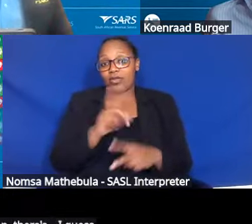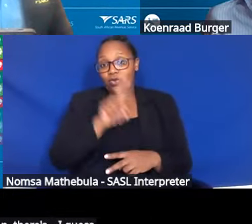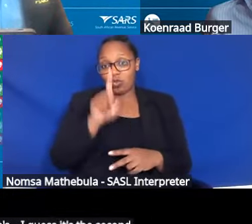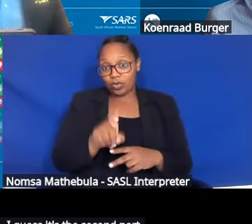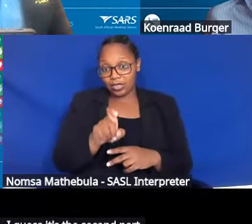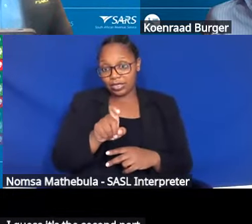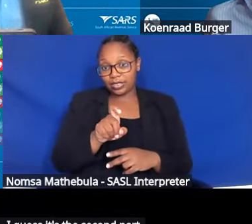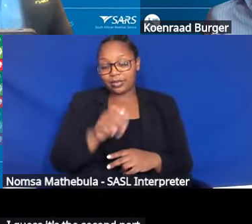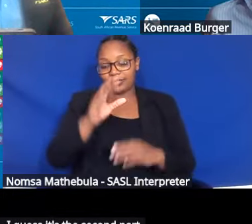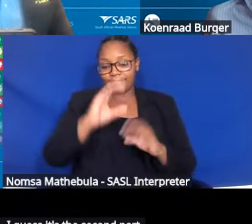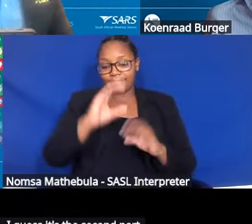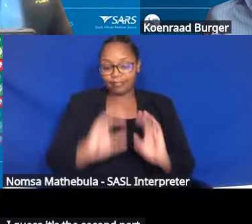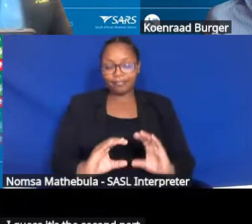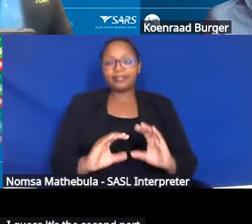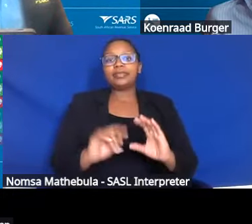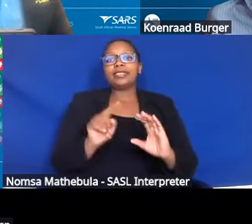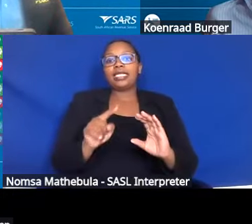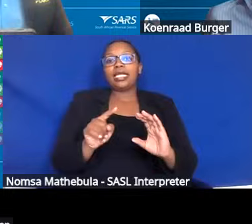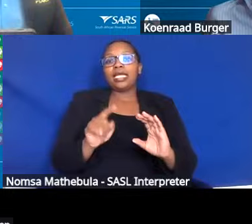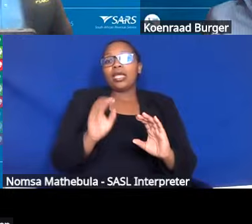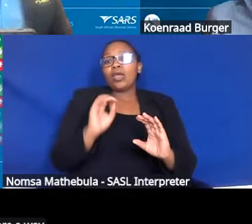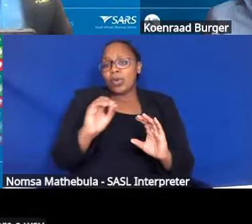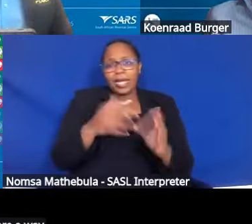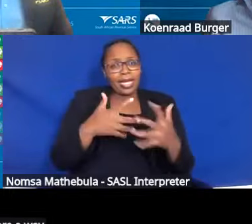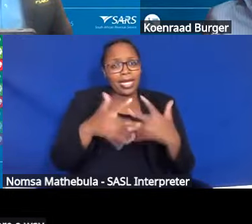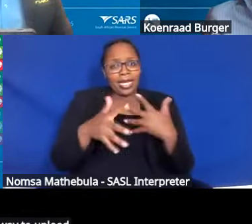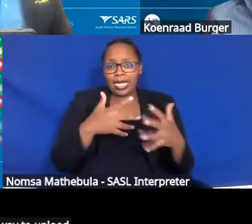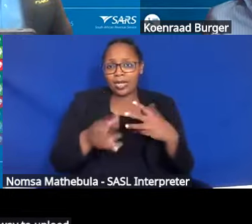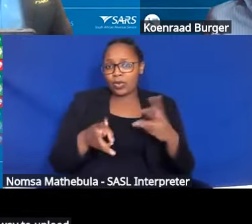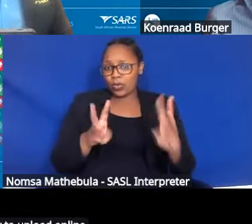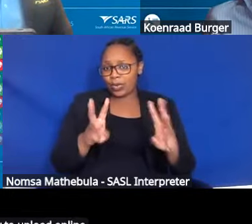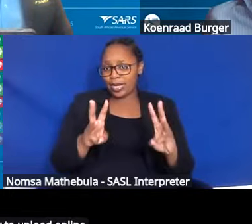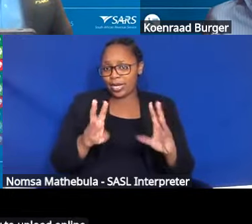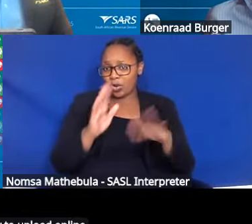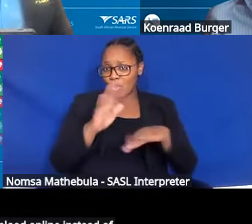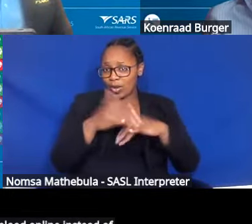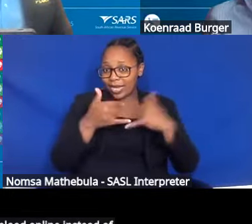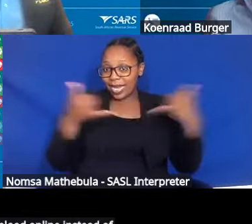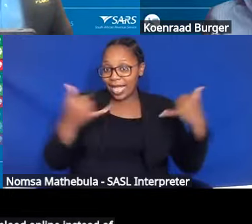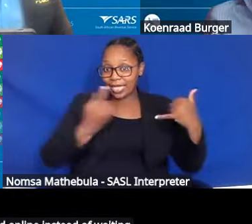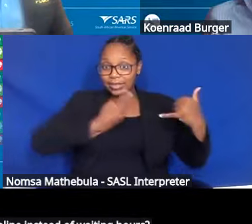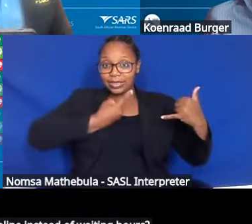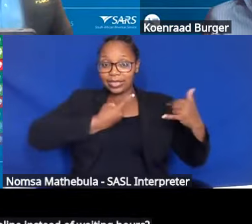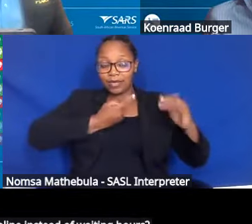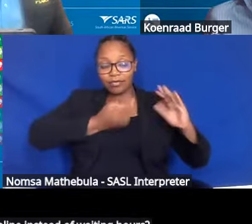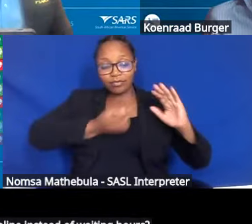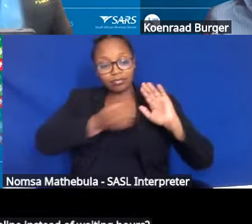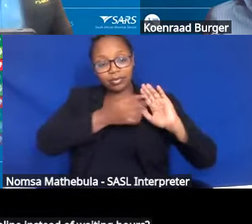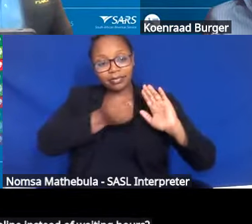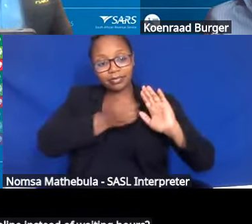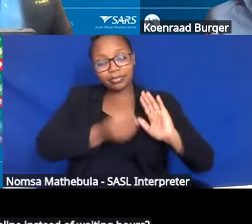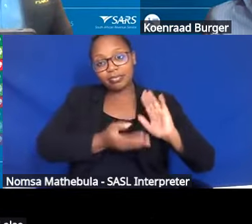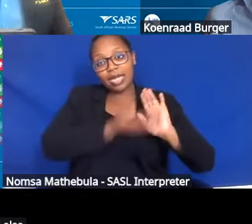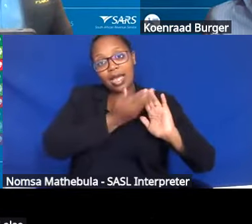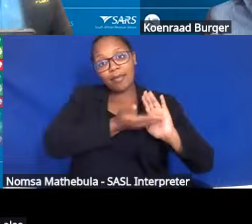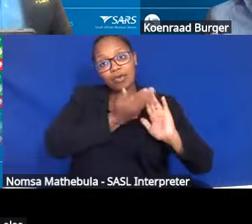part. Isn't there a way to upload online instead of waiting hours at a call center